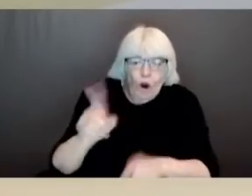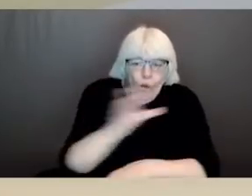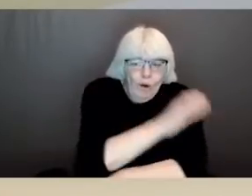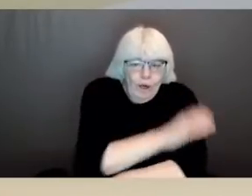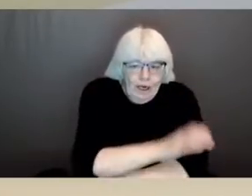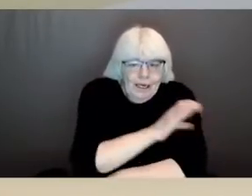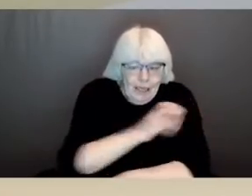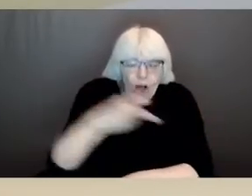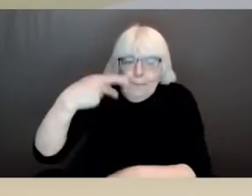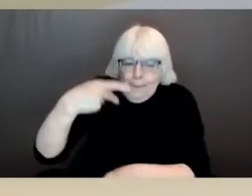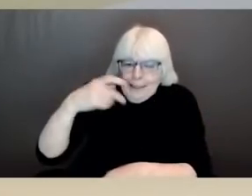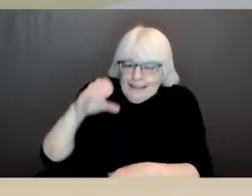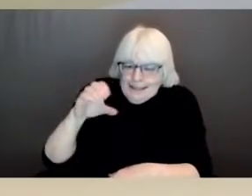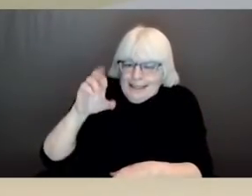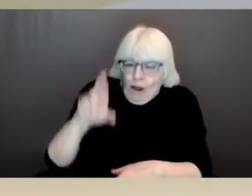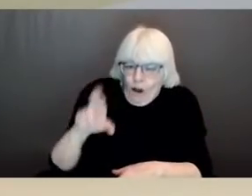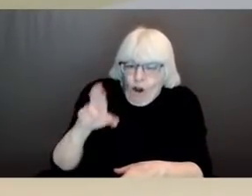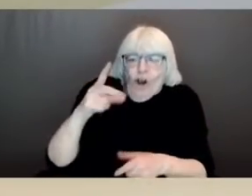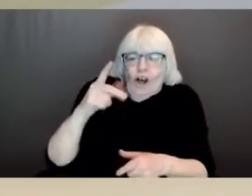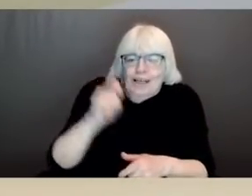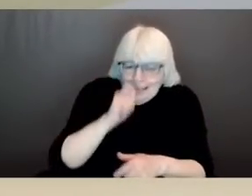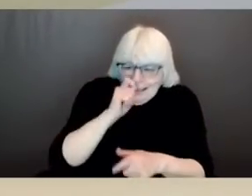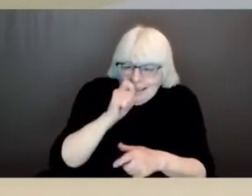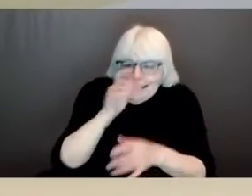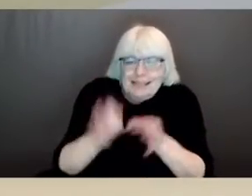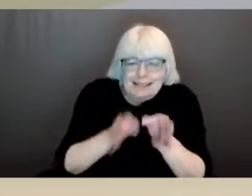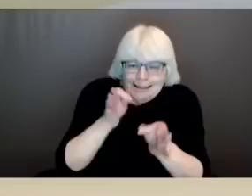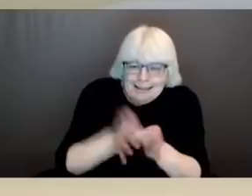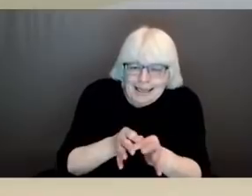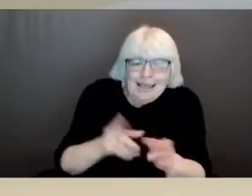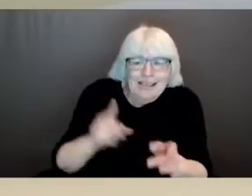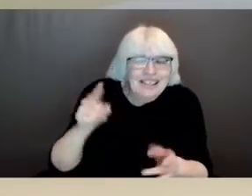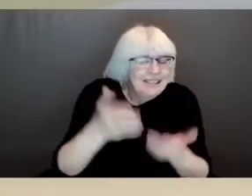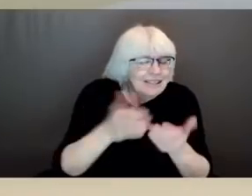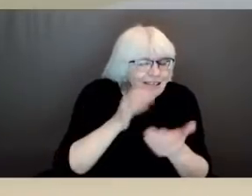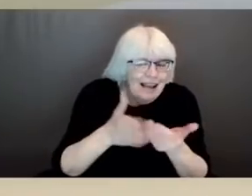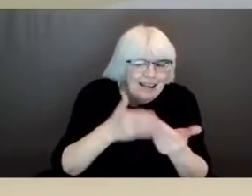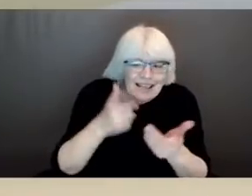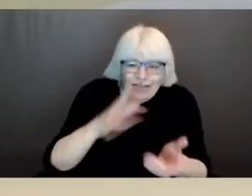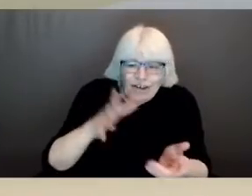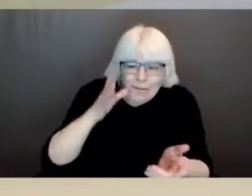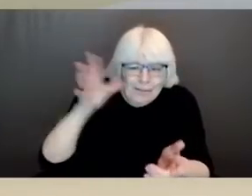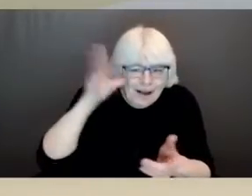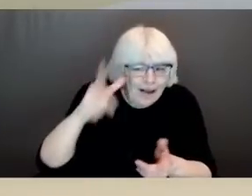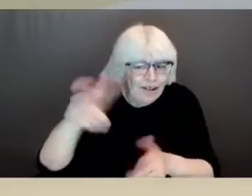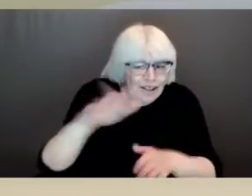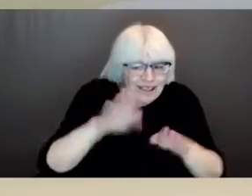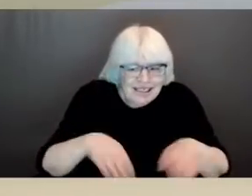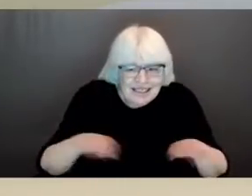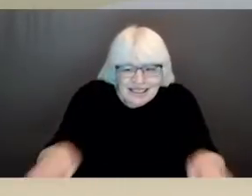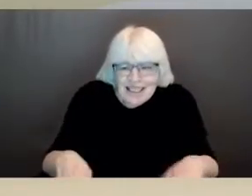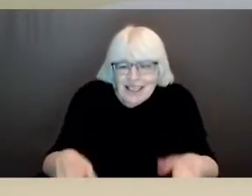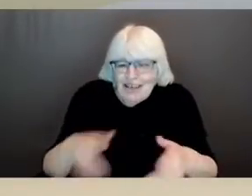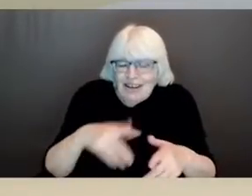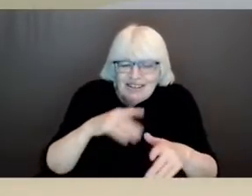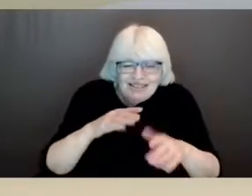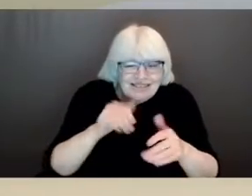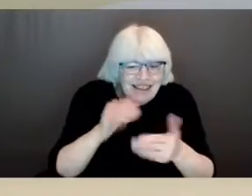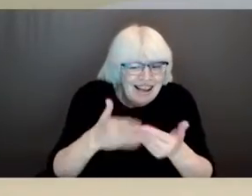always easy for parents and to get children to those testing clinics,